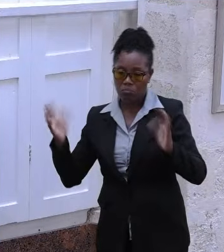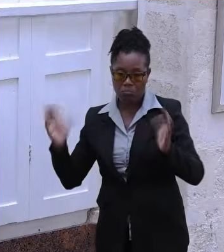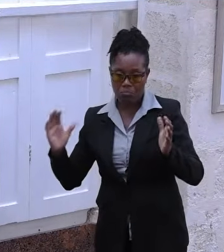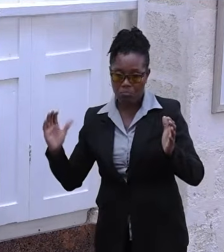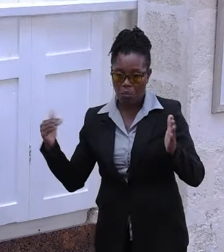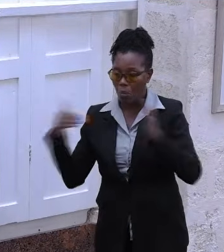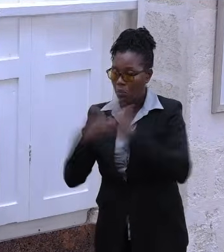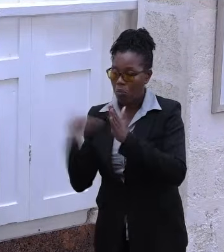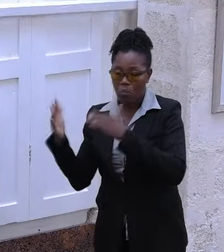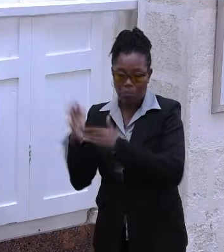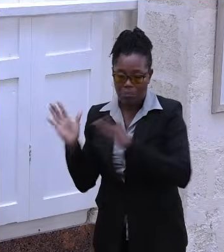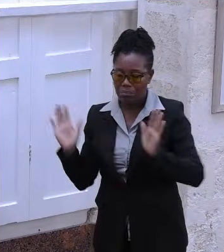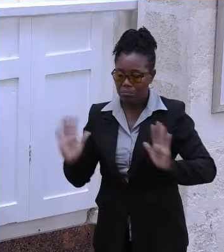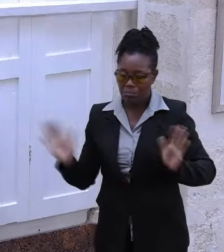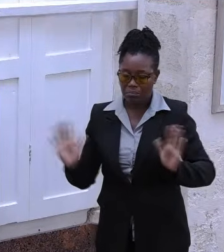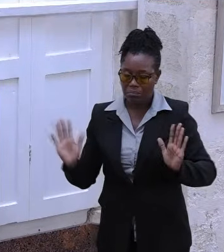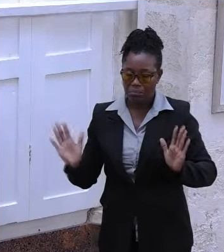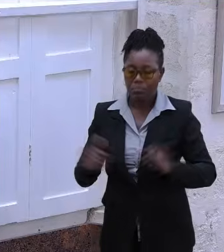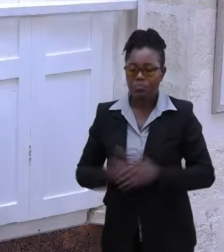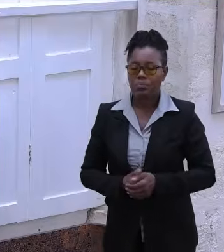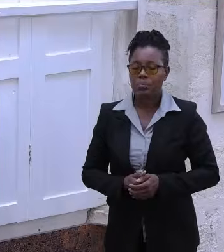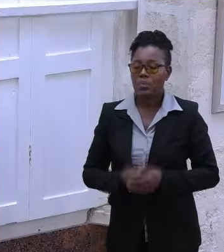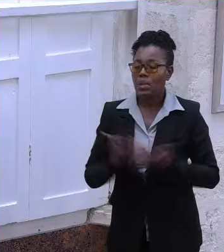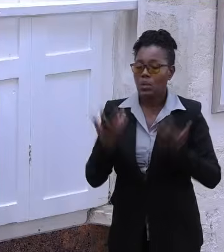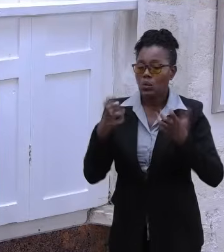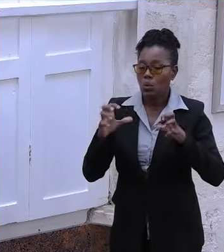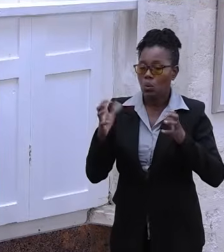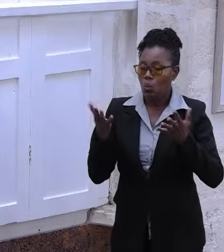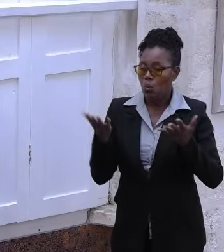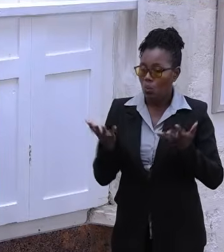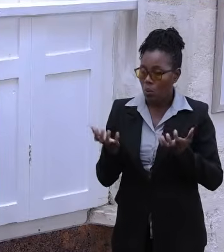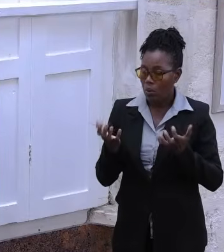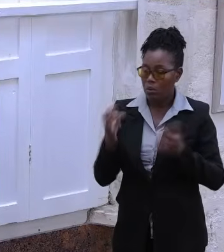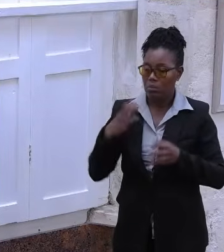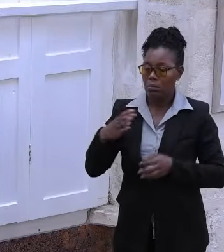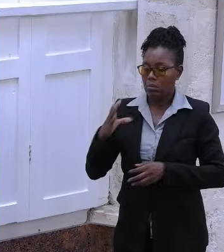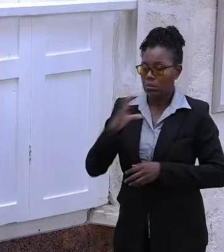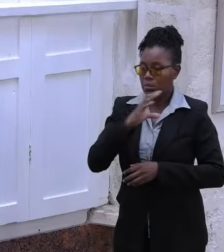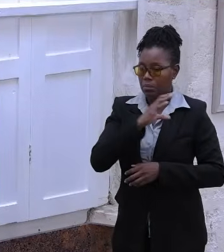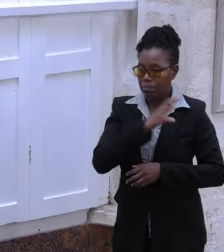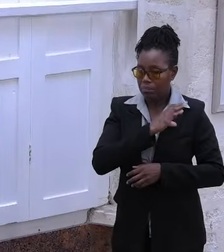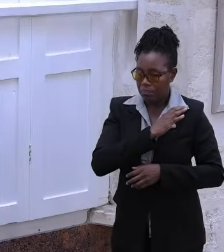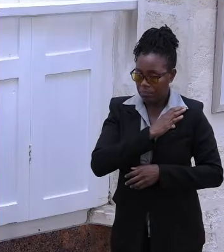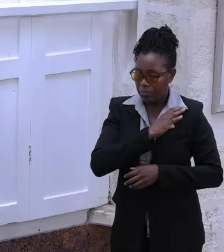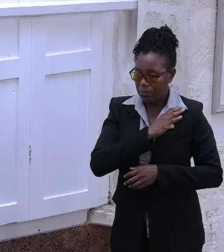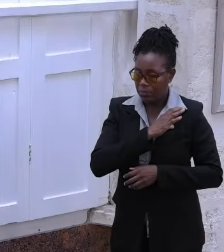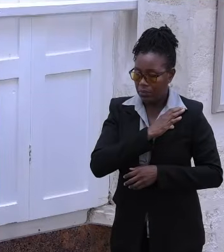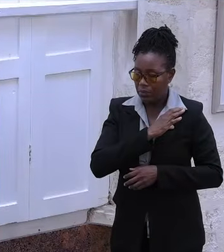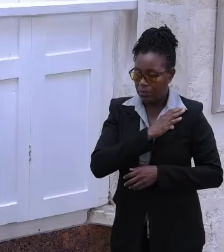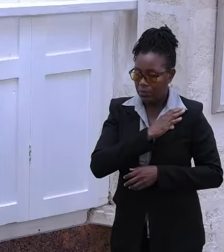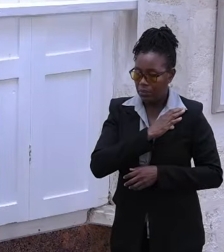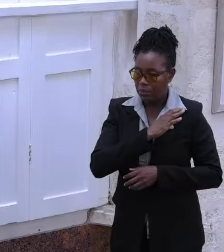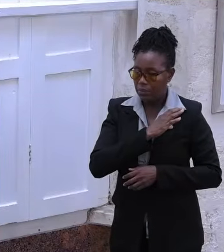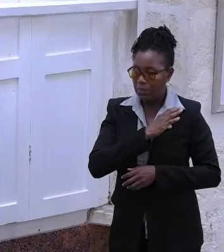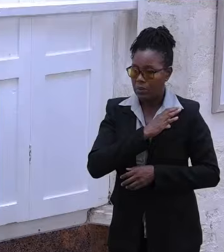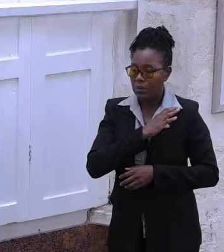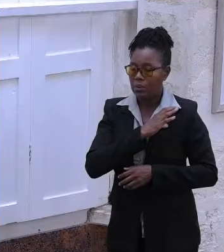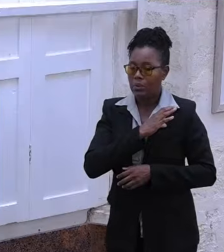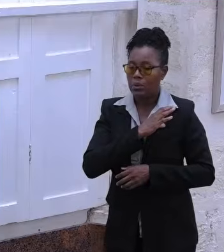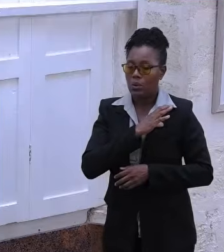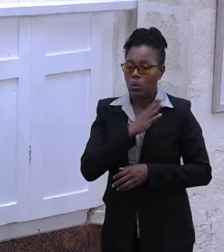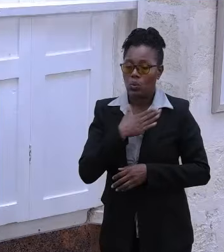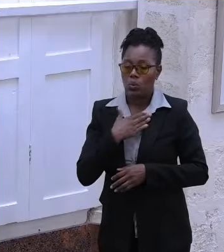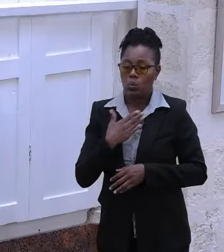right? And I wouldn't want the committee to degrade